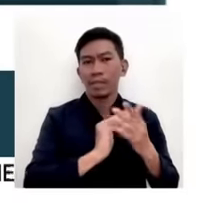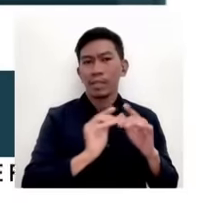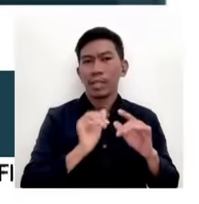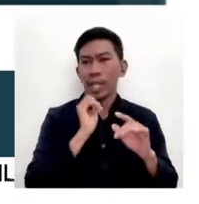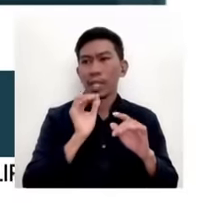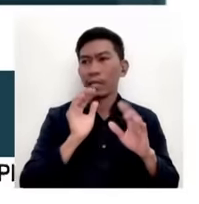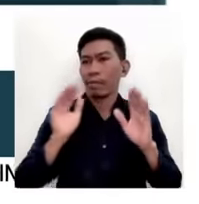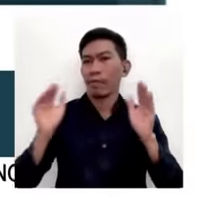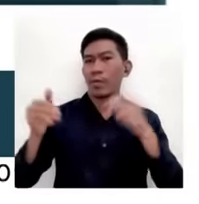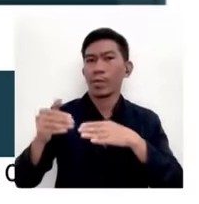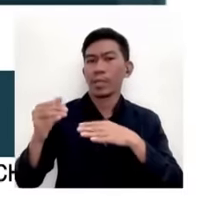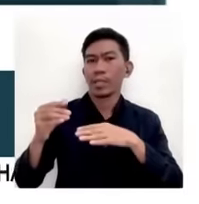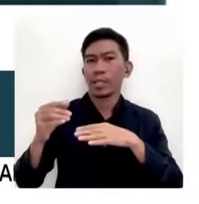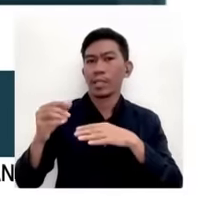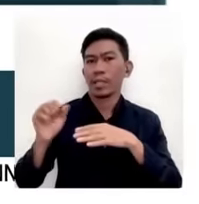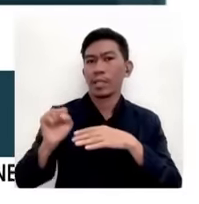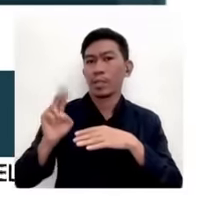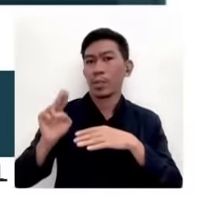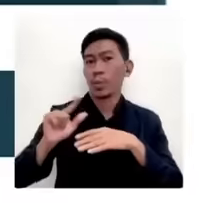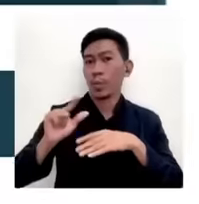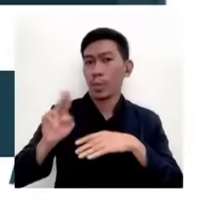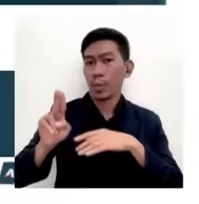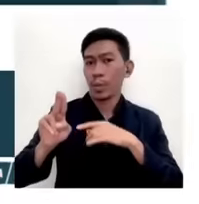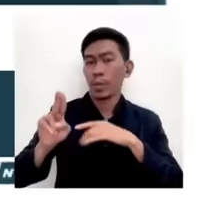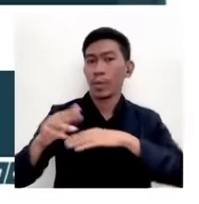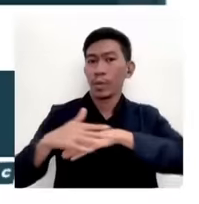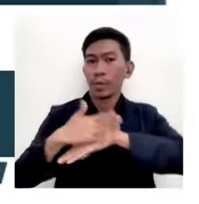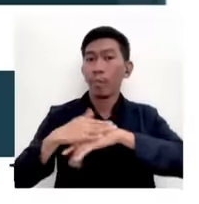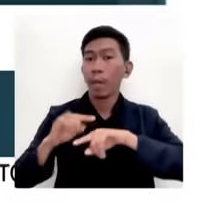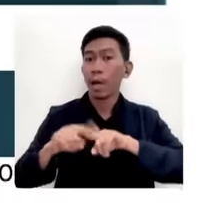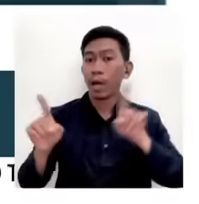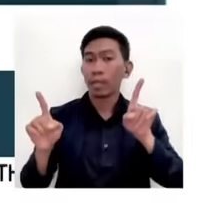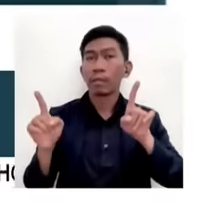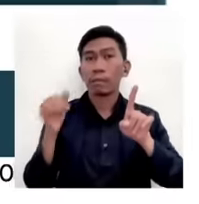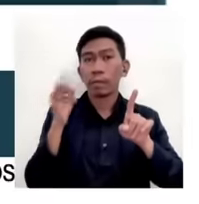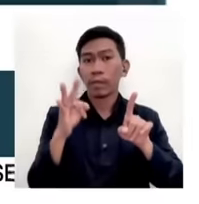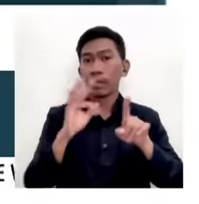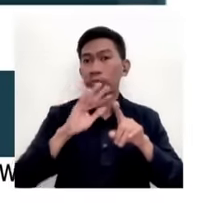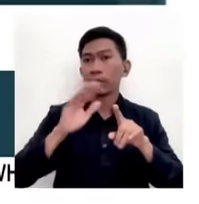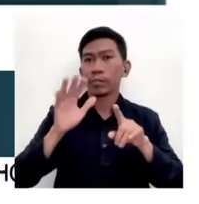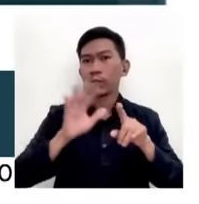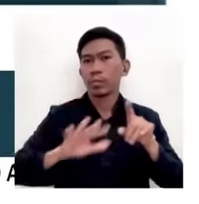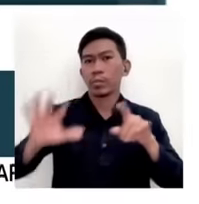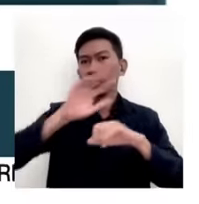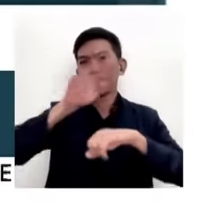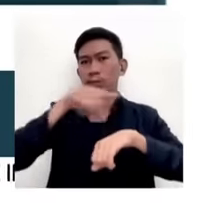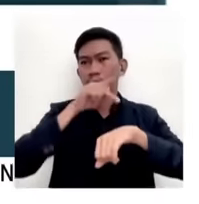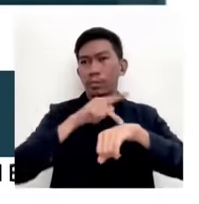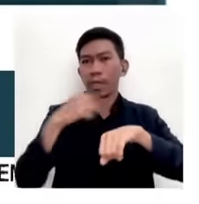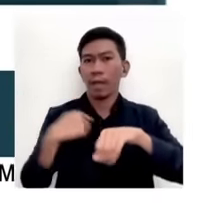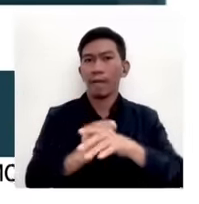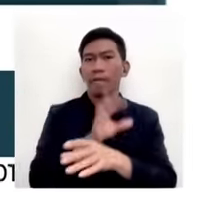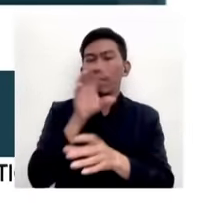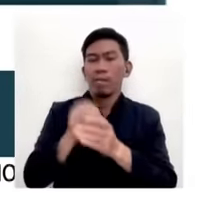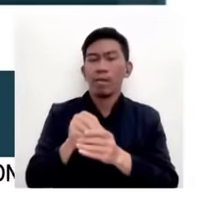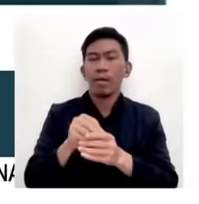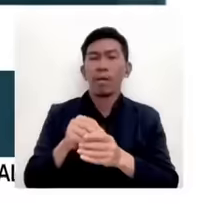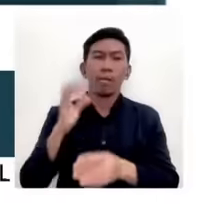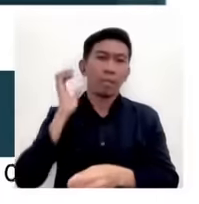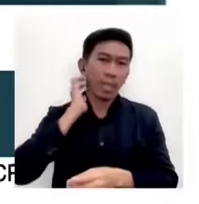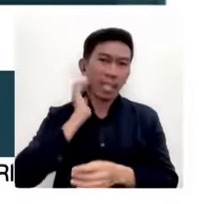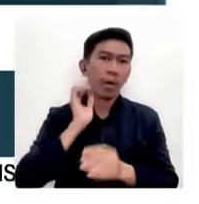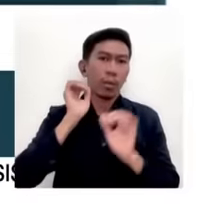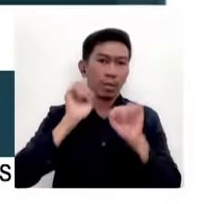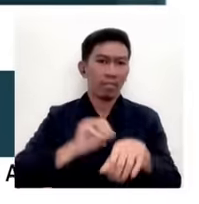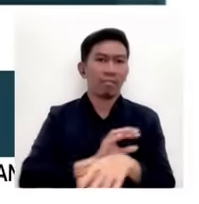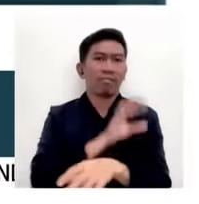in the Sulu Sea, but really, if the whole nation gets to be involved, Mindanao will get involved. At